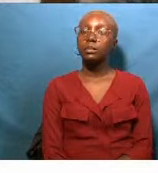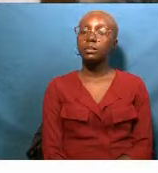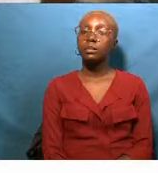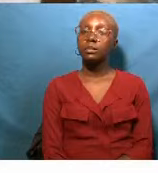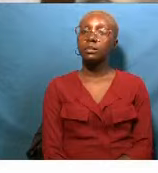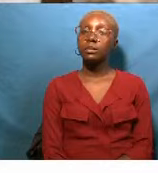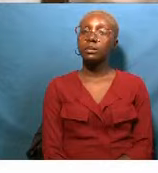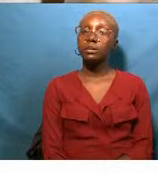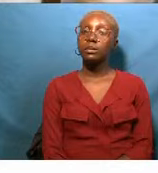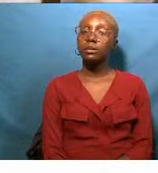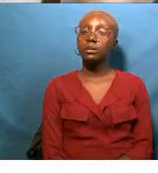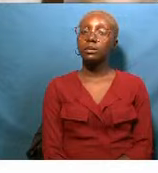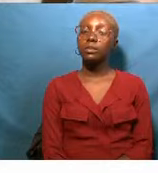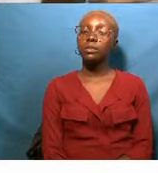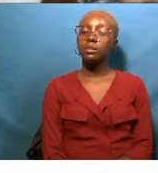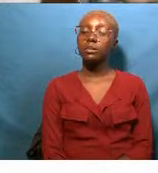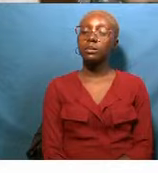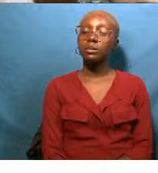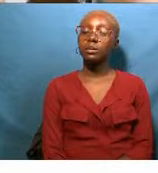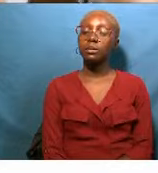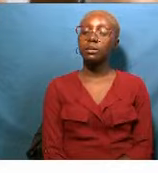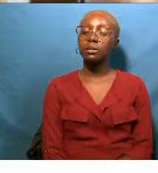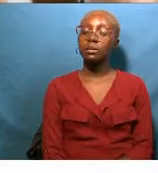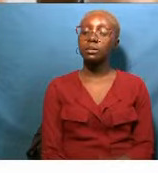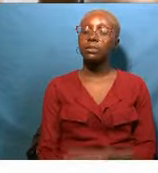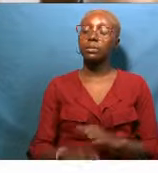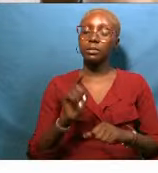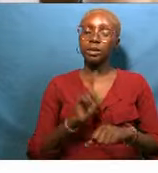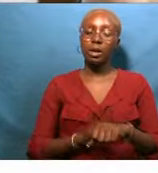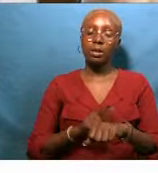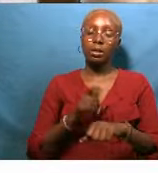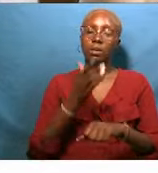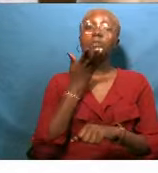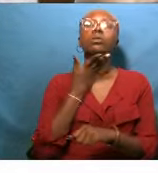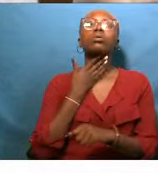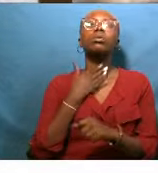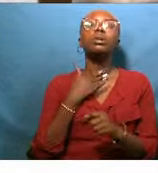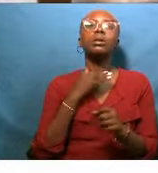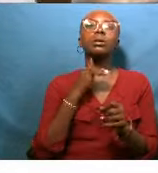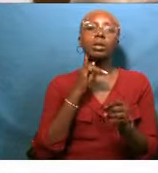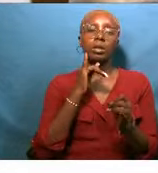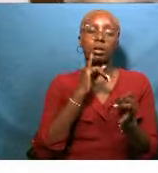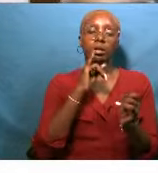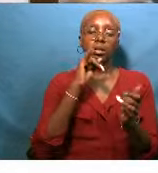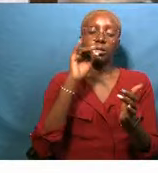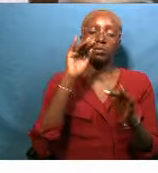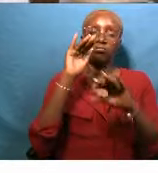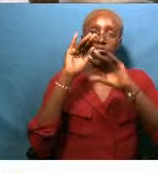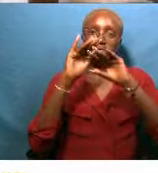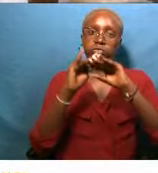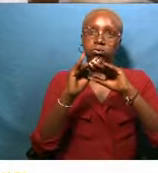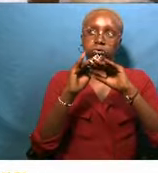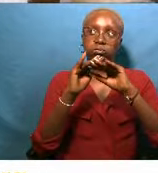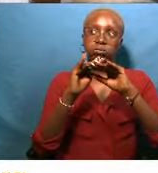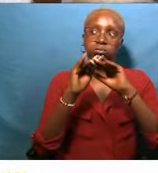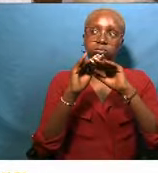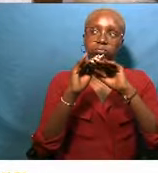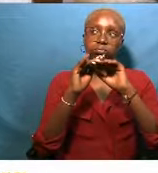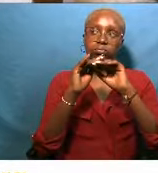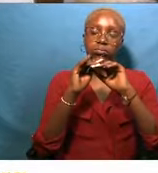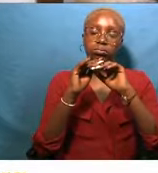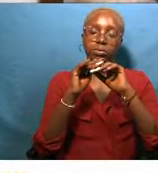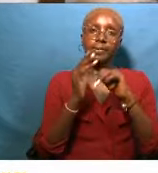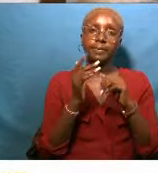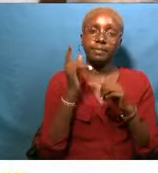Yeah, we are in the process of inducting our Vicar General, the Reverend Canon Peter